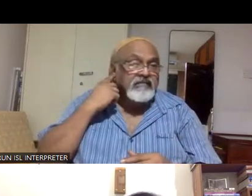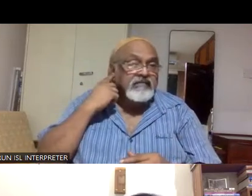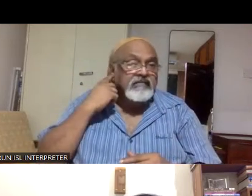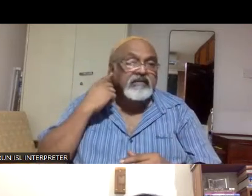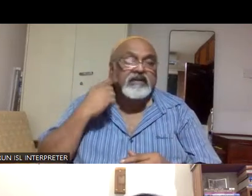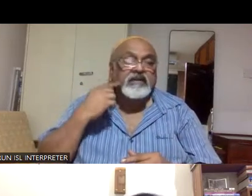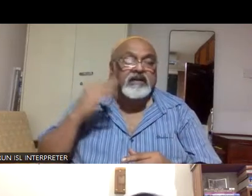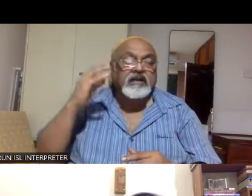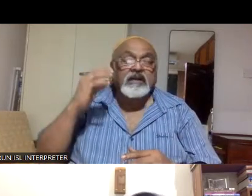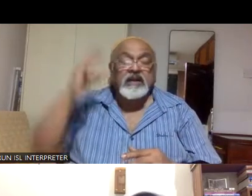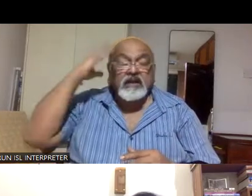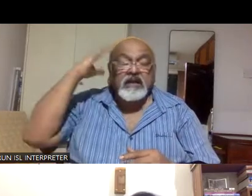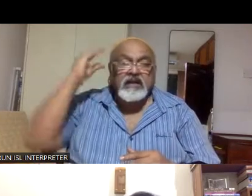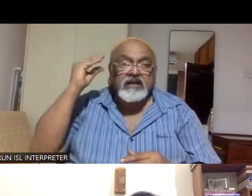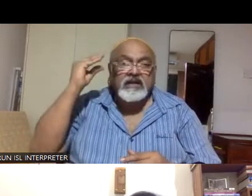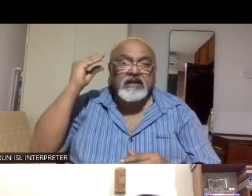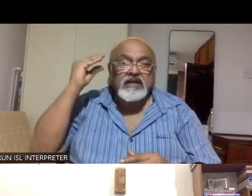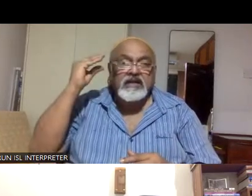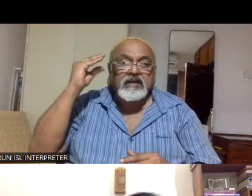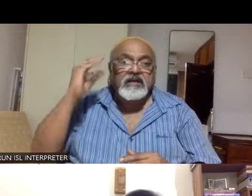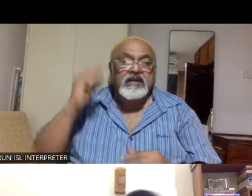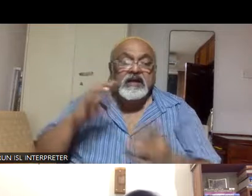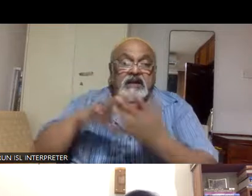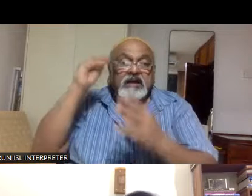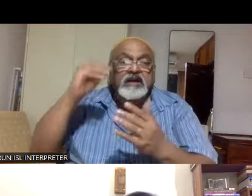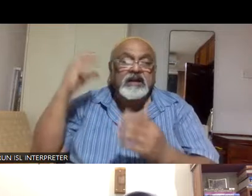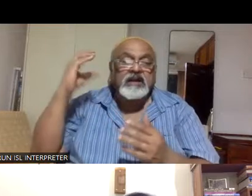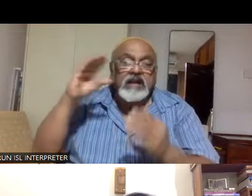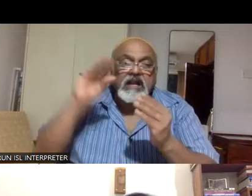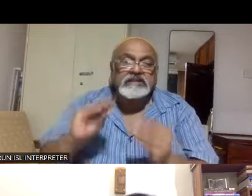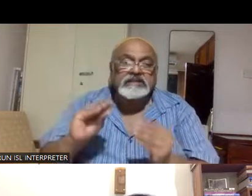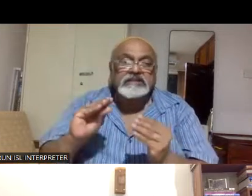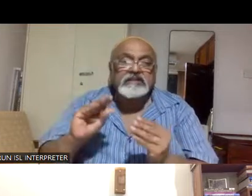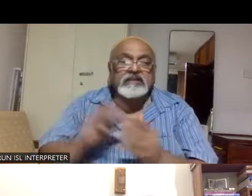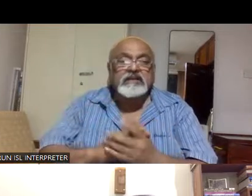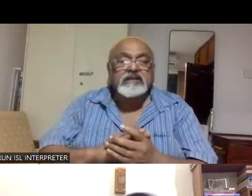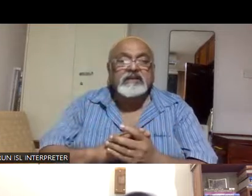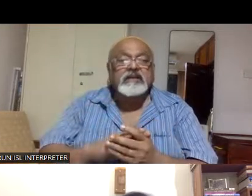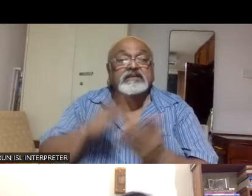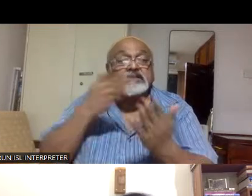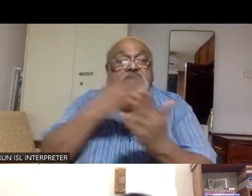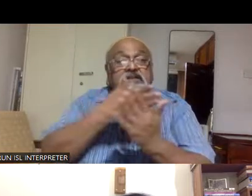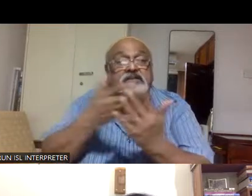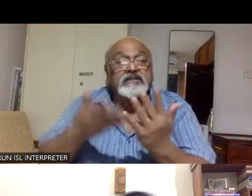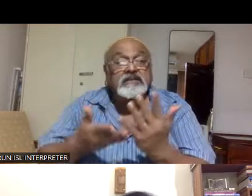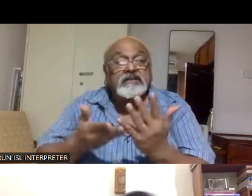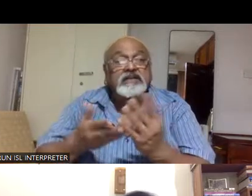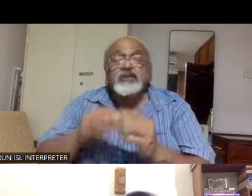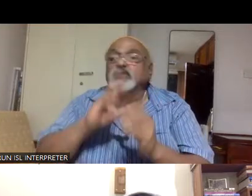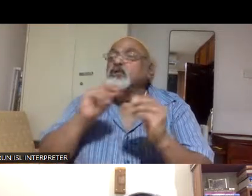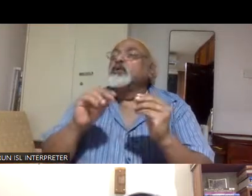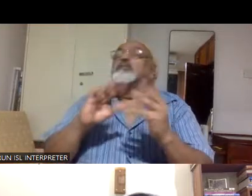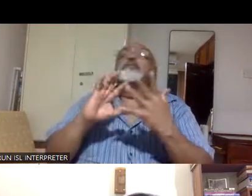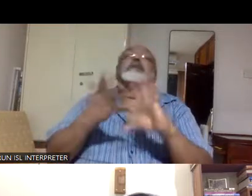those with cognitive disabilities, those with learning disabilities, for them, we have not created